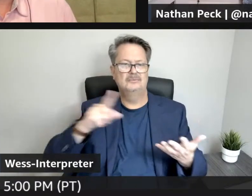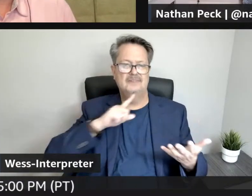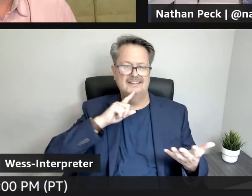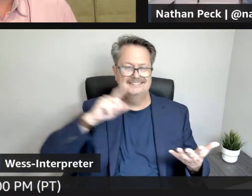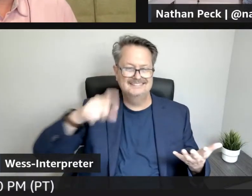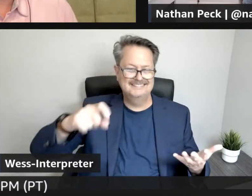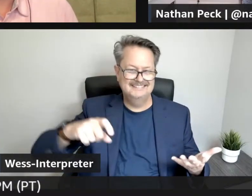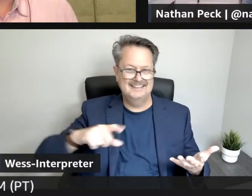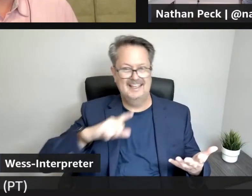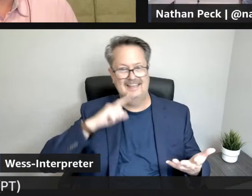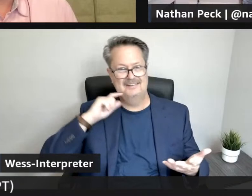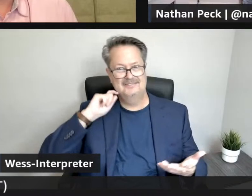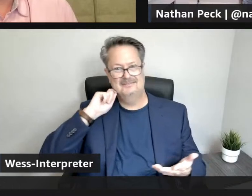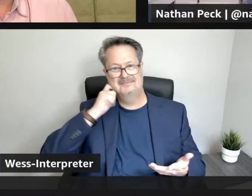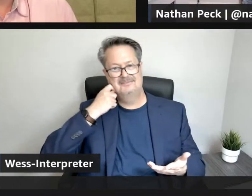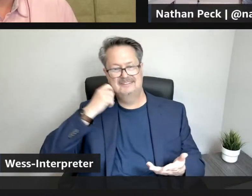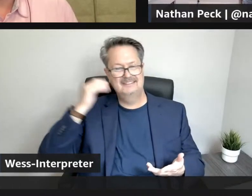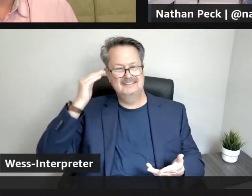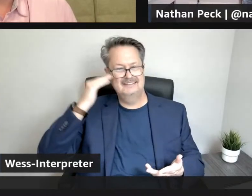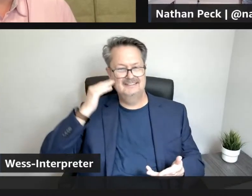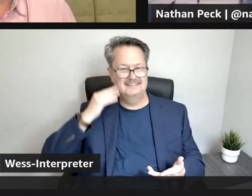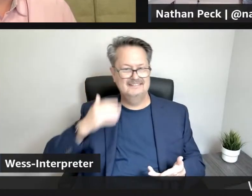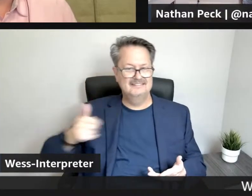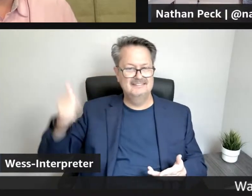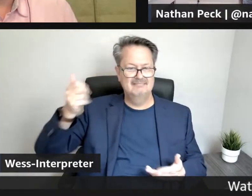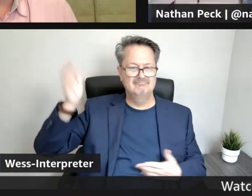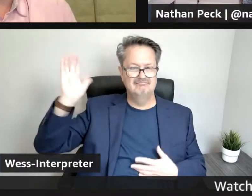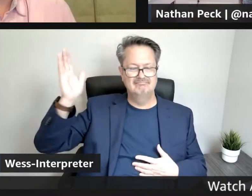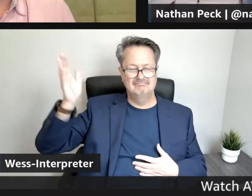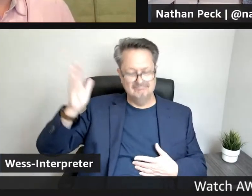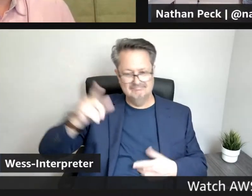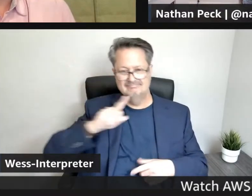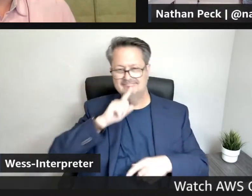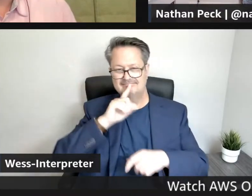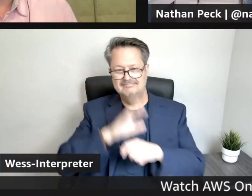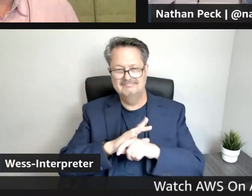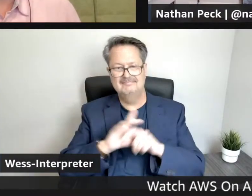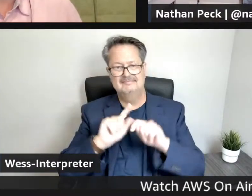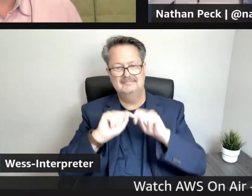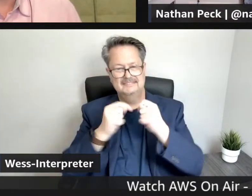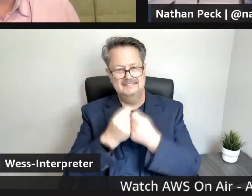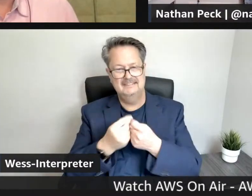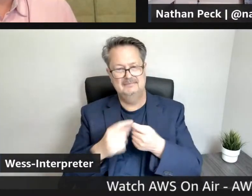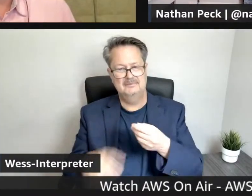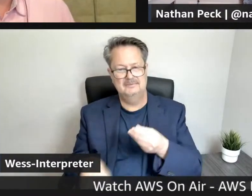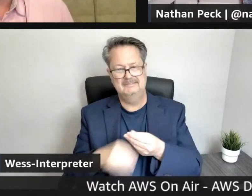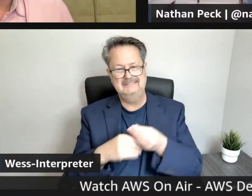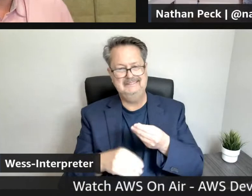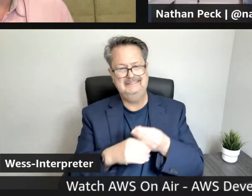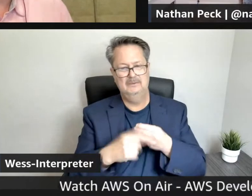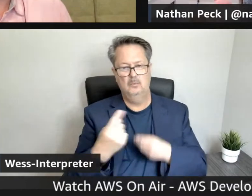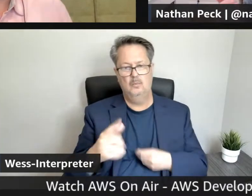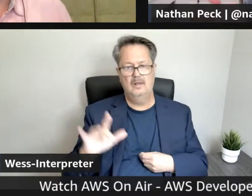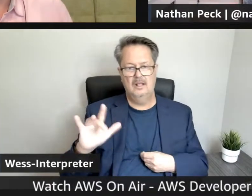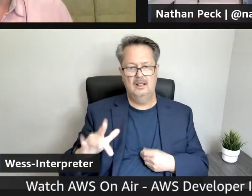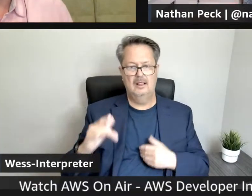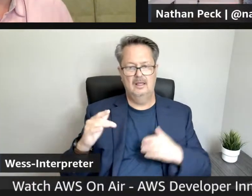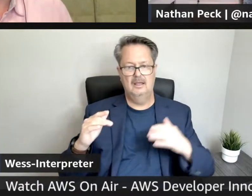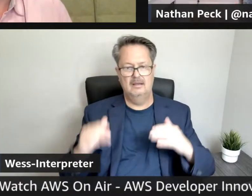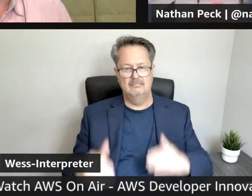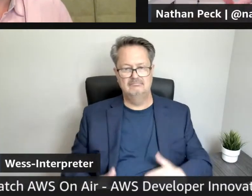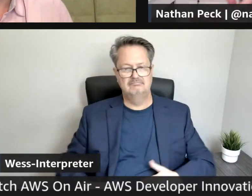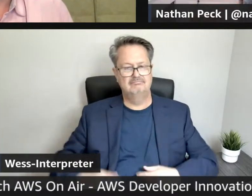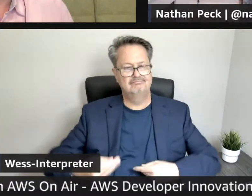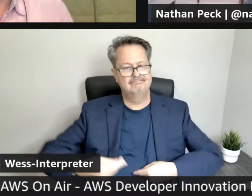great keynote from Nate Tabor. He confirmed that the team is also working on more features like this too. One-click upgrades. Yeah. They'll upgrade your node